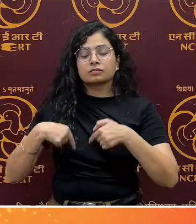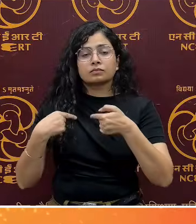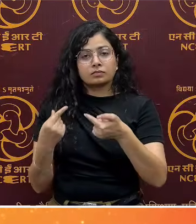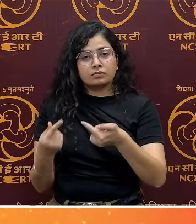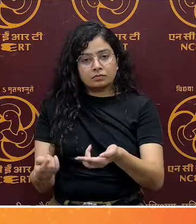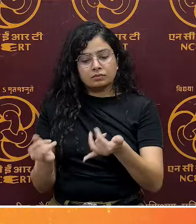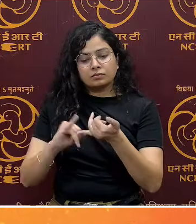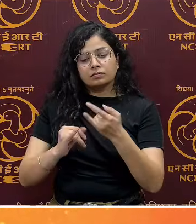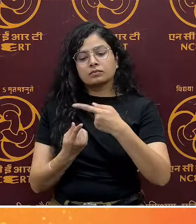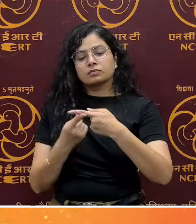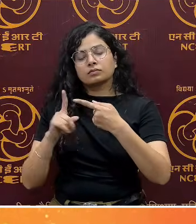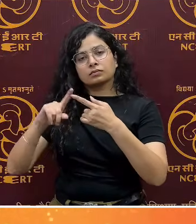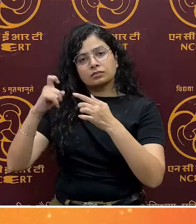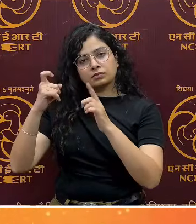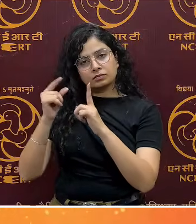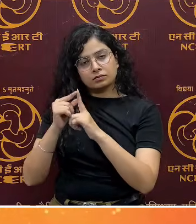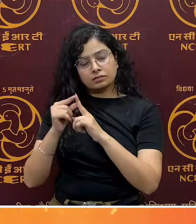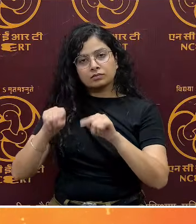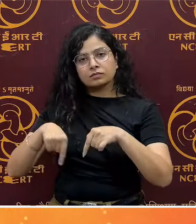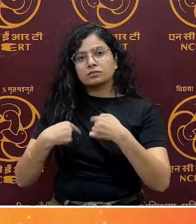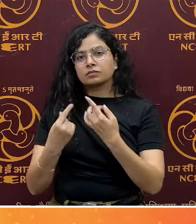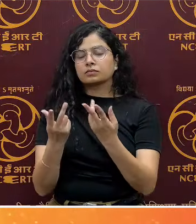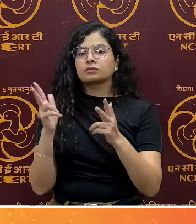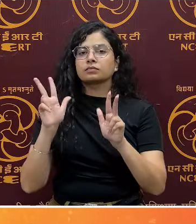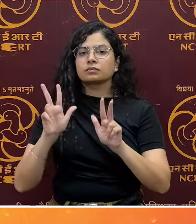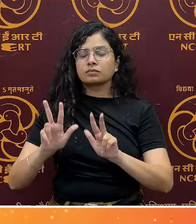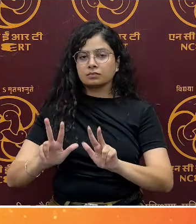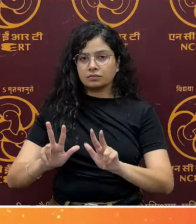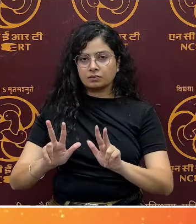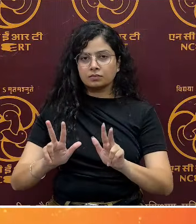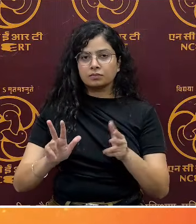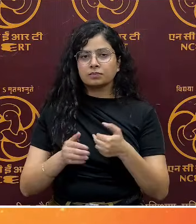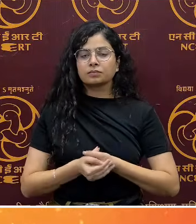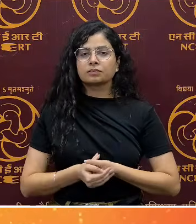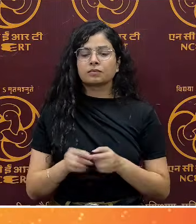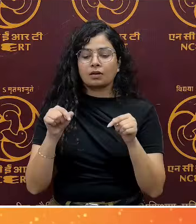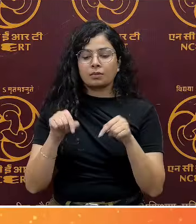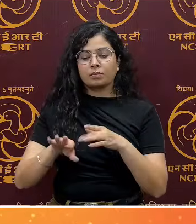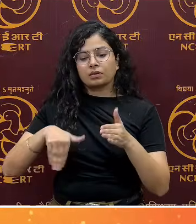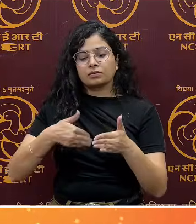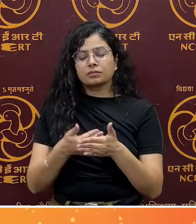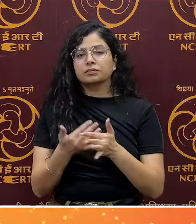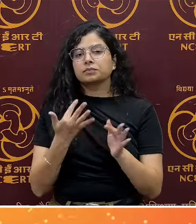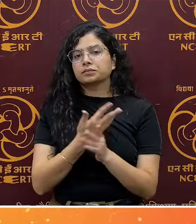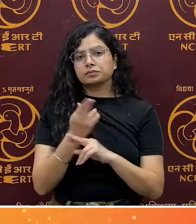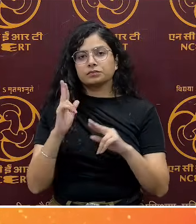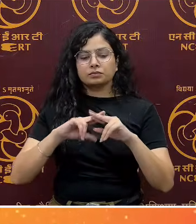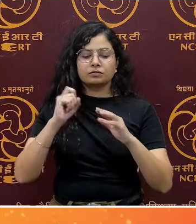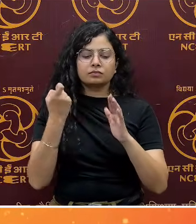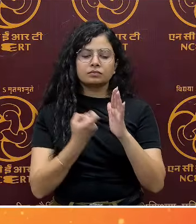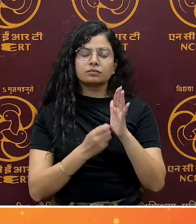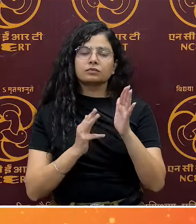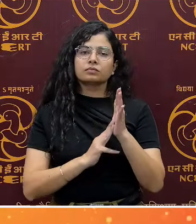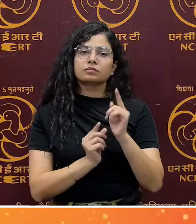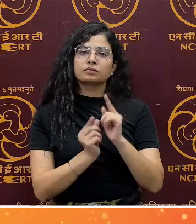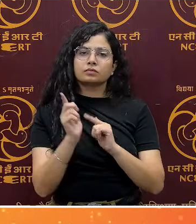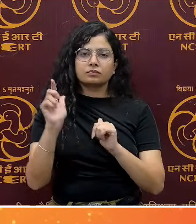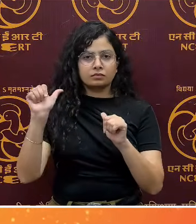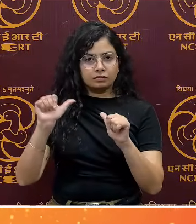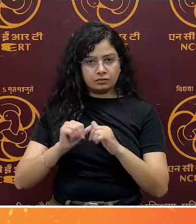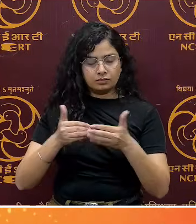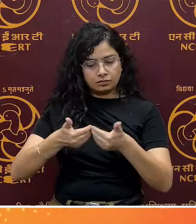step we will go for the 8 numbers to generalize the formula. We will click on it to separate the two